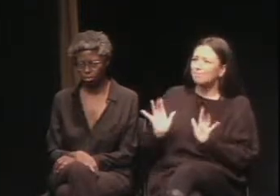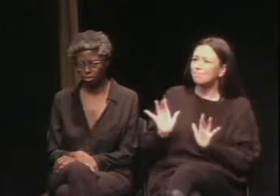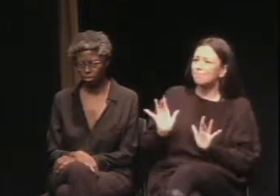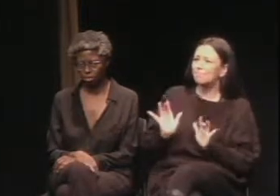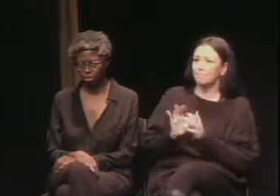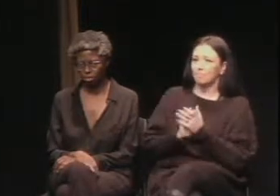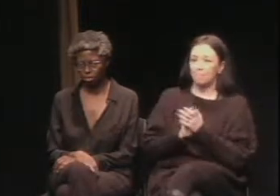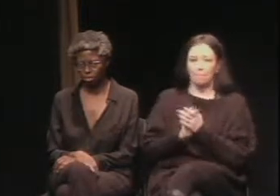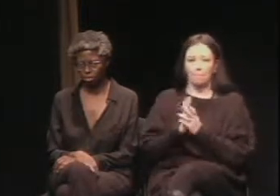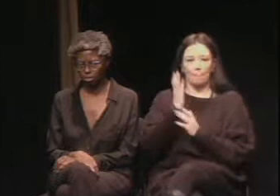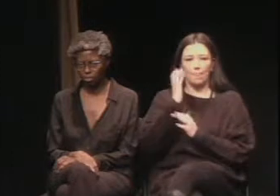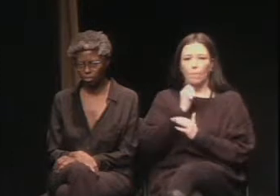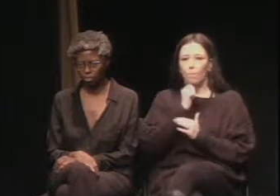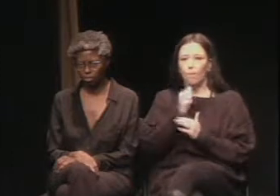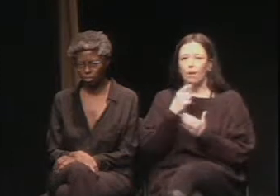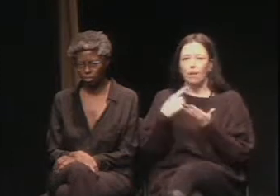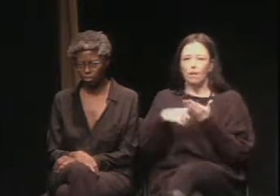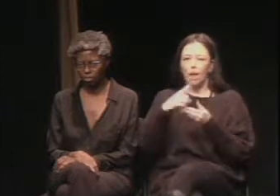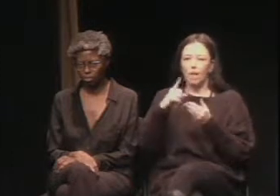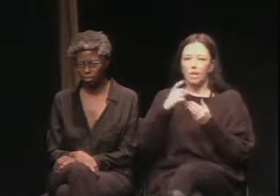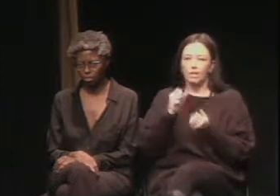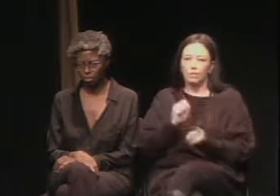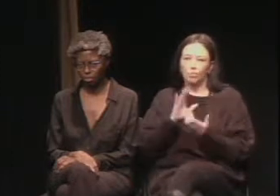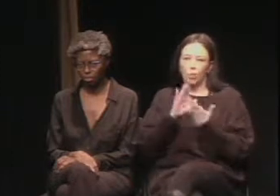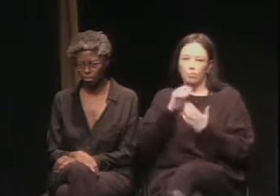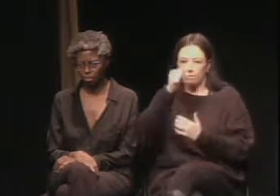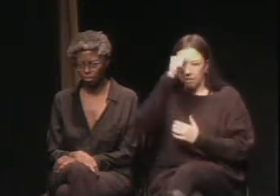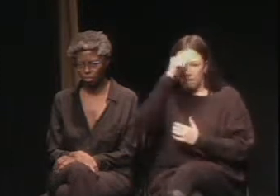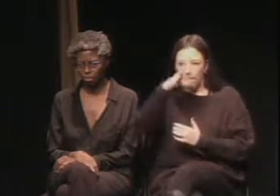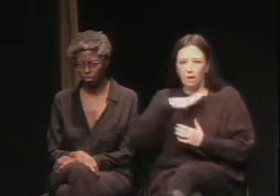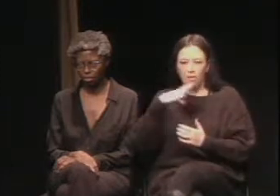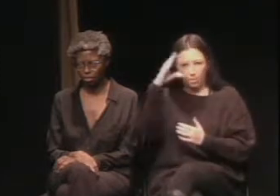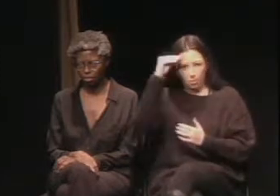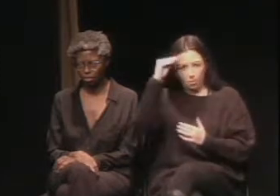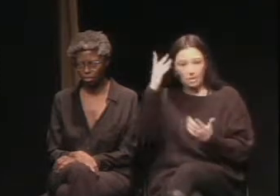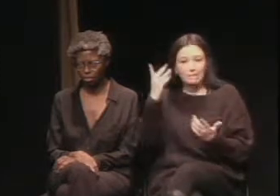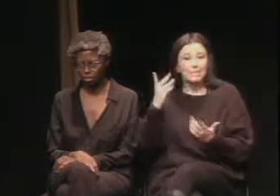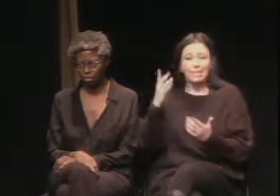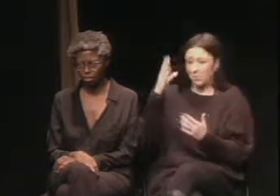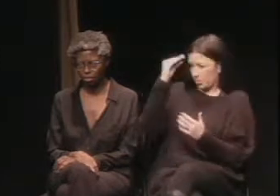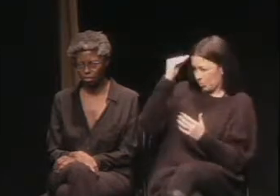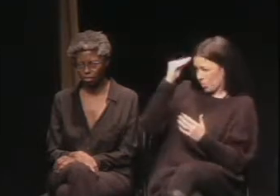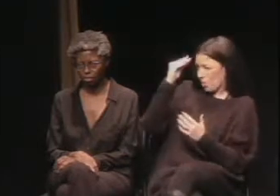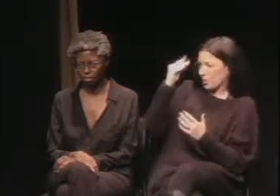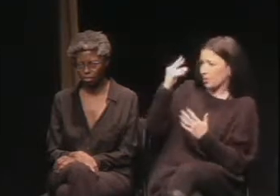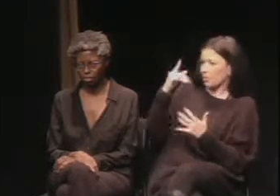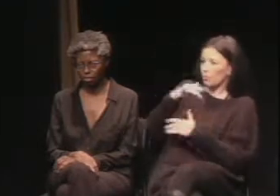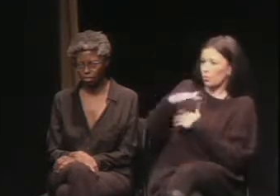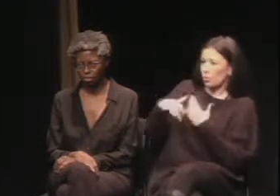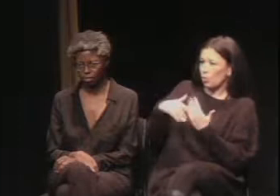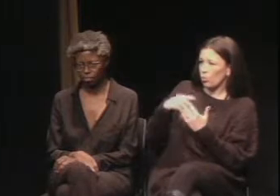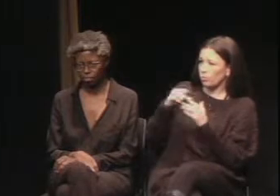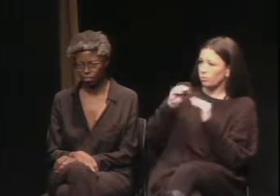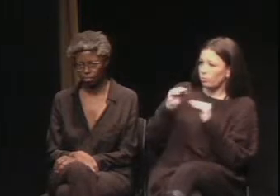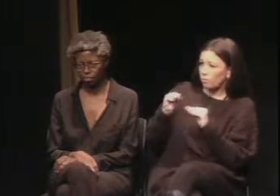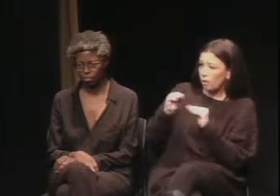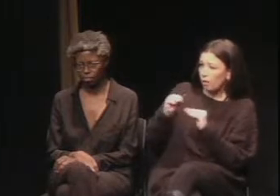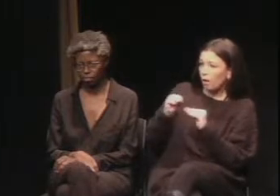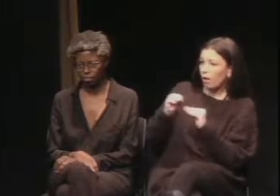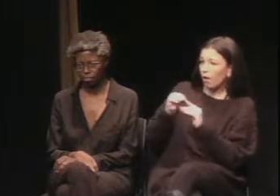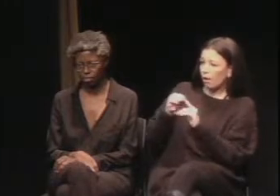And why are we not talking to the men or the boys? And boys are being socialized. Yeah, absolutely.